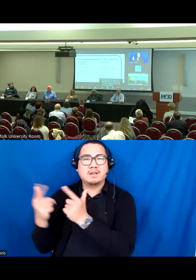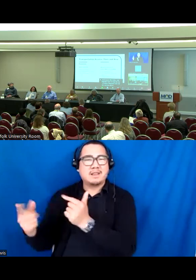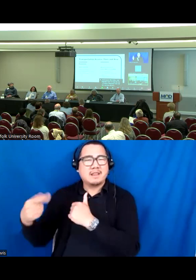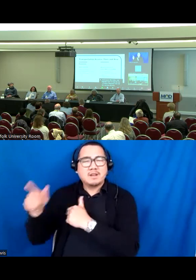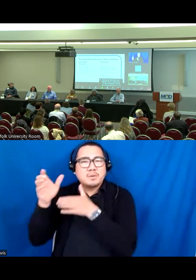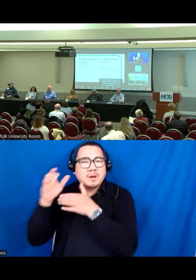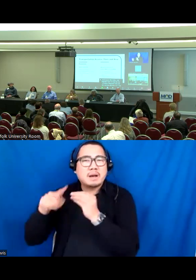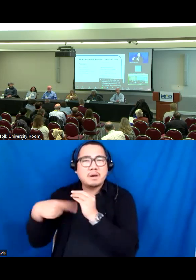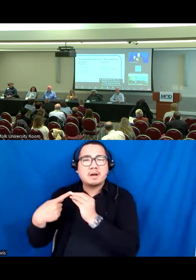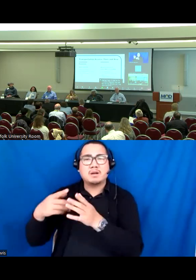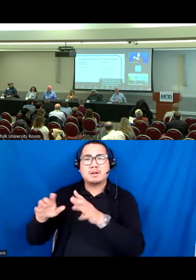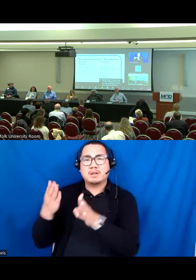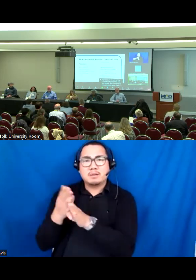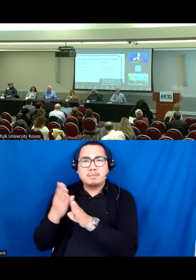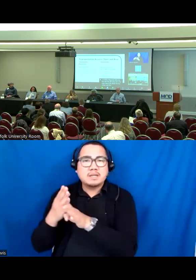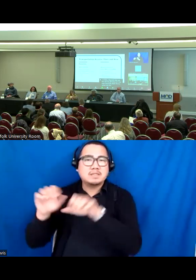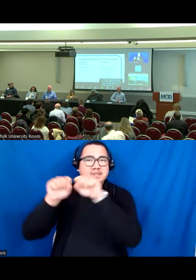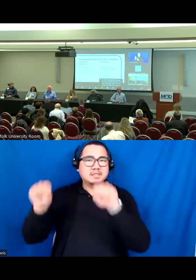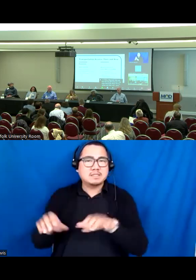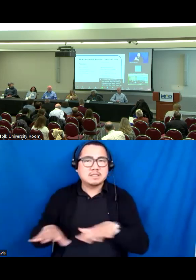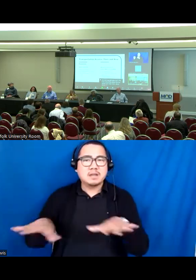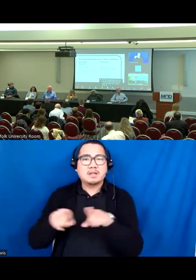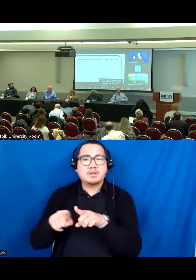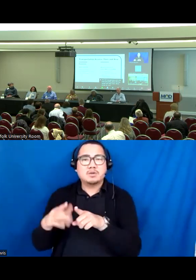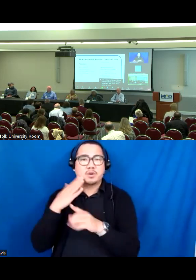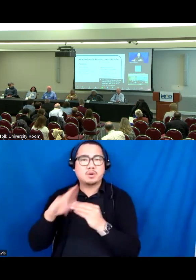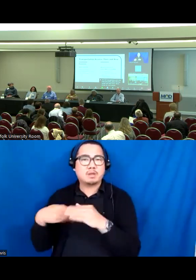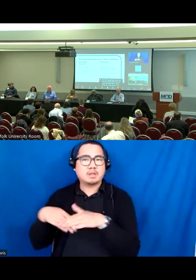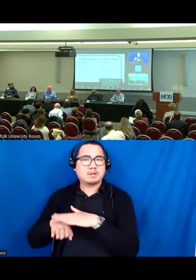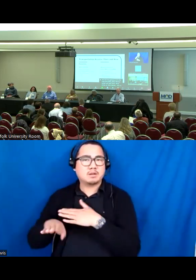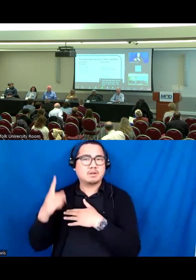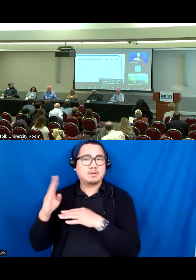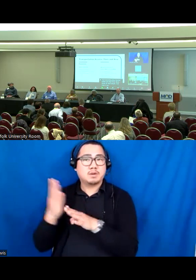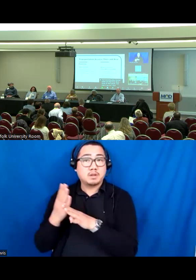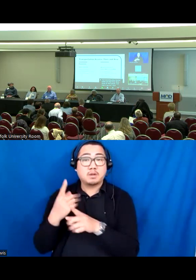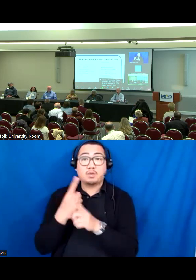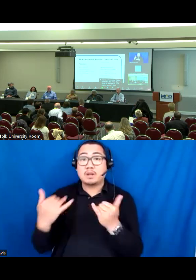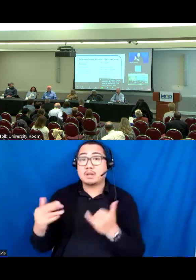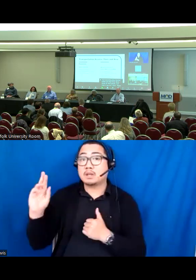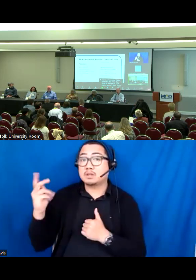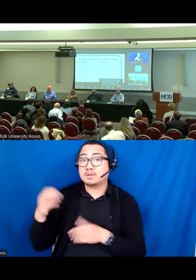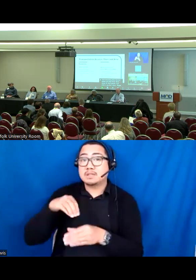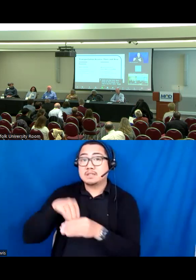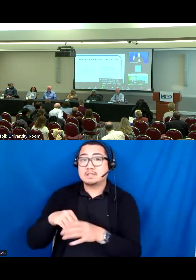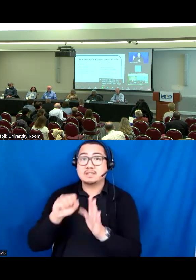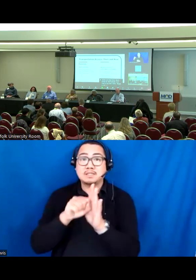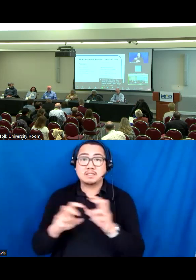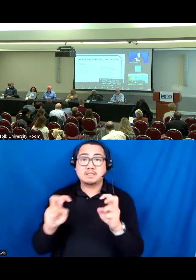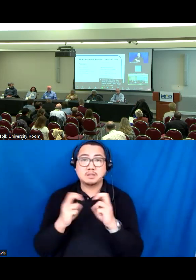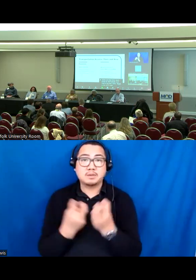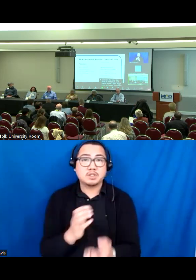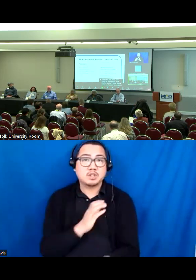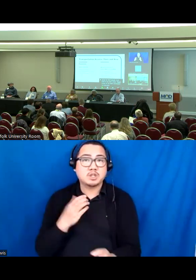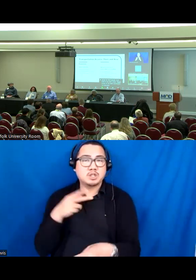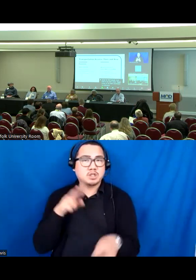about access for blind people. And what most of you don't know, Reggie is now on the State Commission on Institutions, looking at the